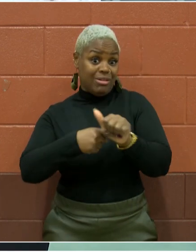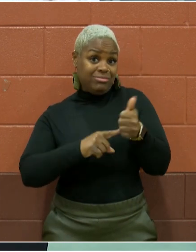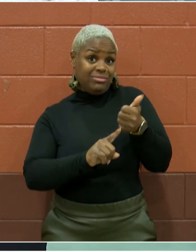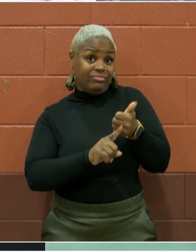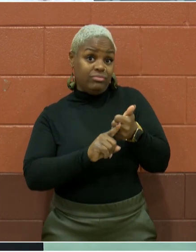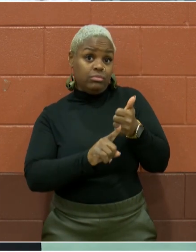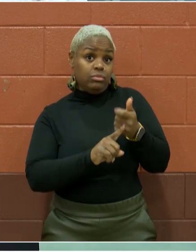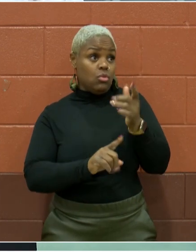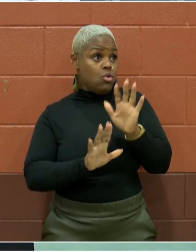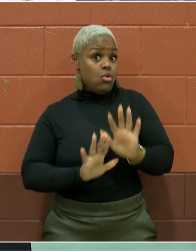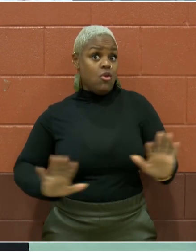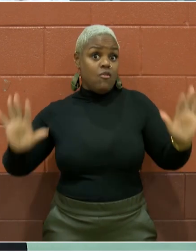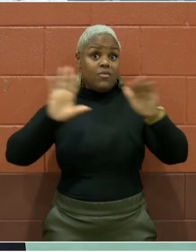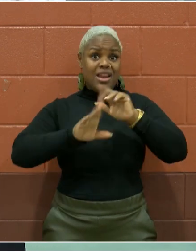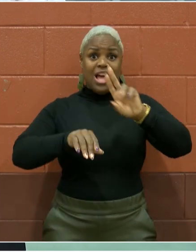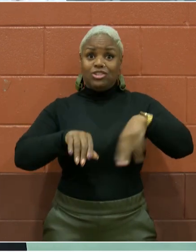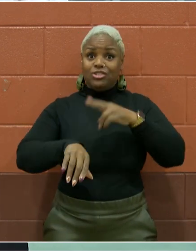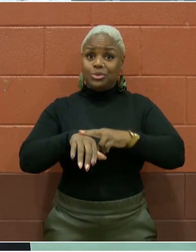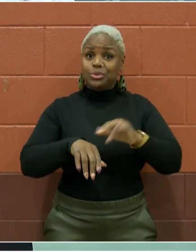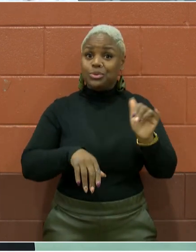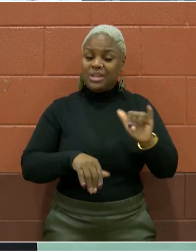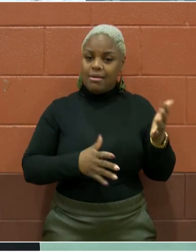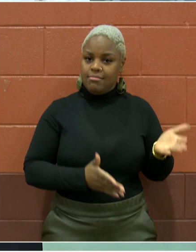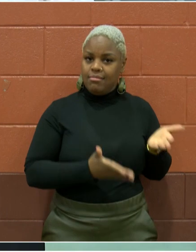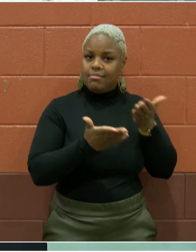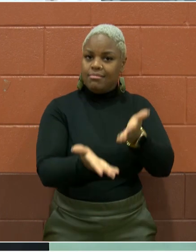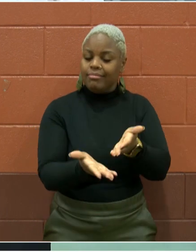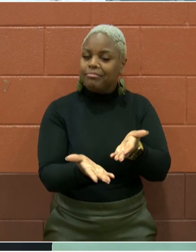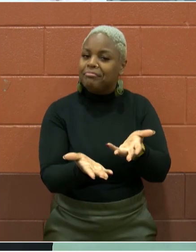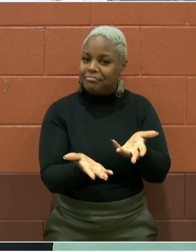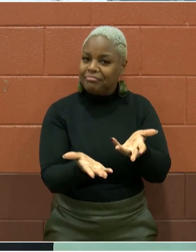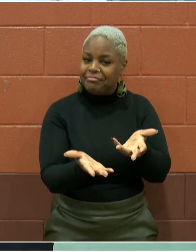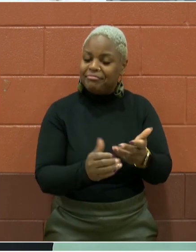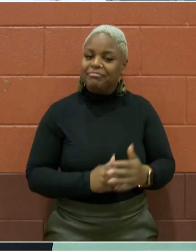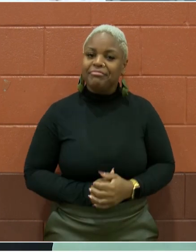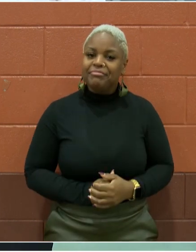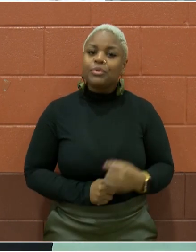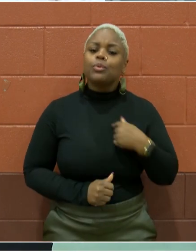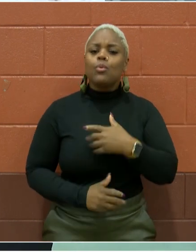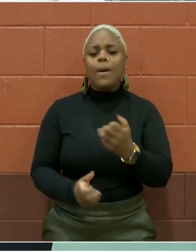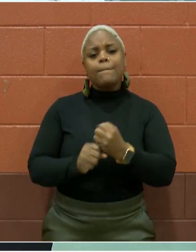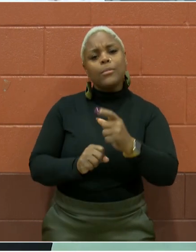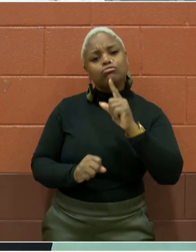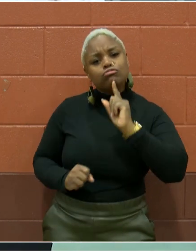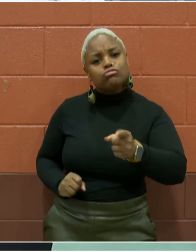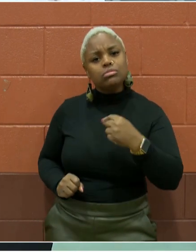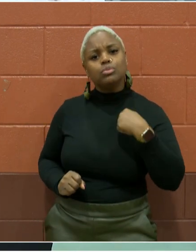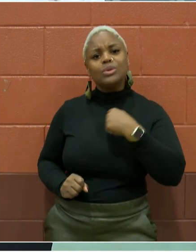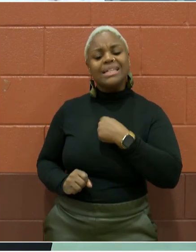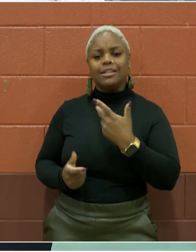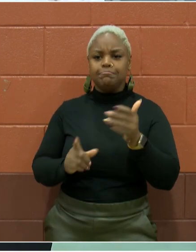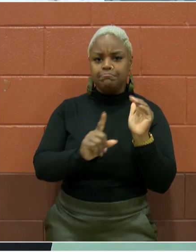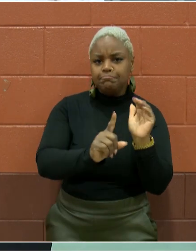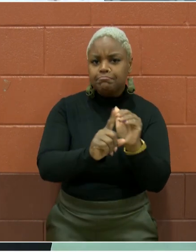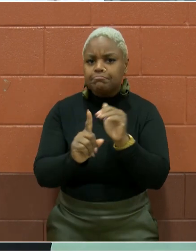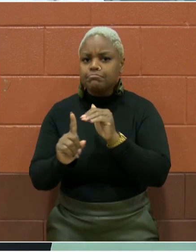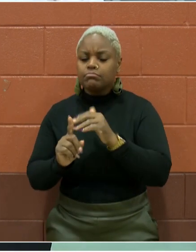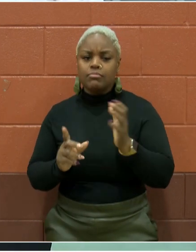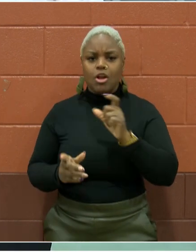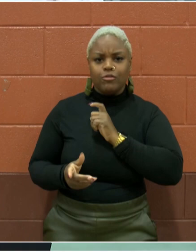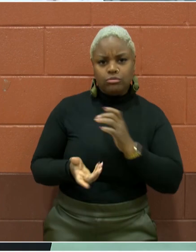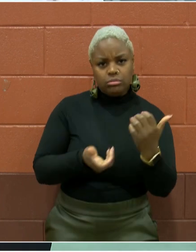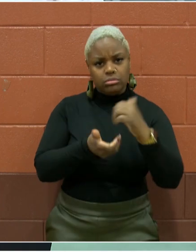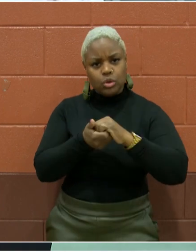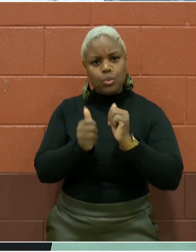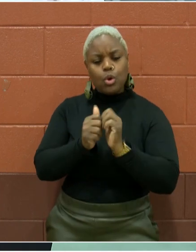practices across the U.S. And this is the time for us to make sure that we are engaging our officers with the communities in a way that's a